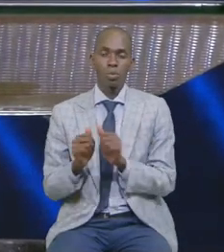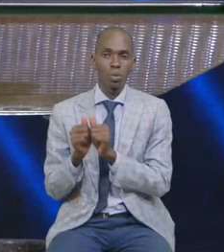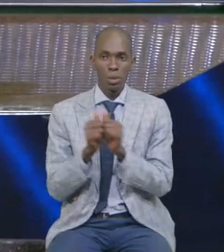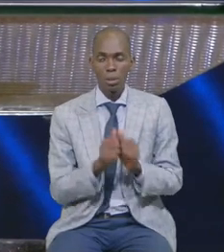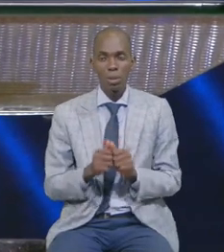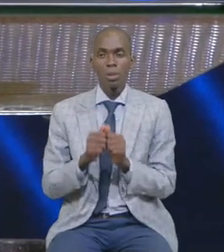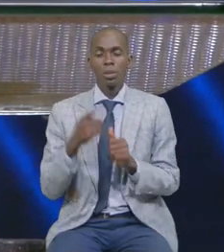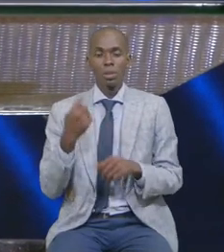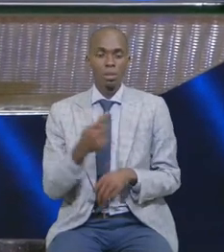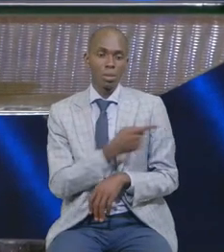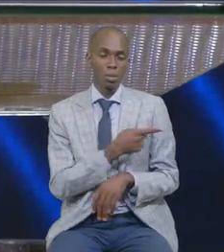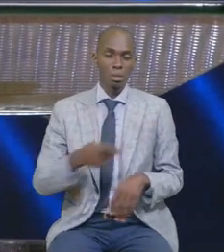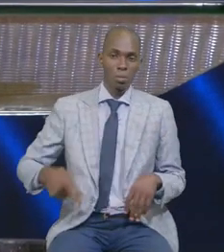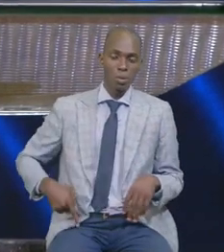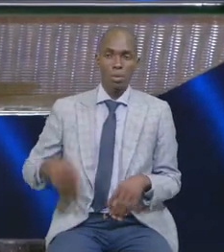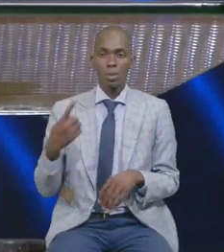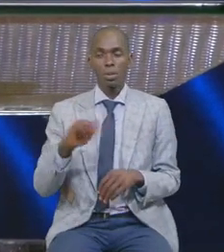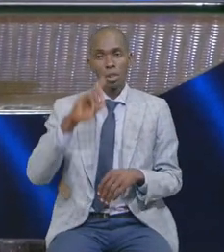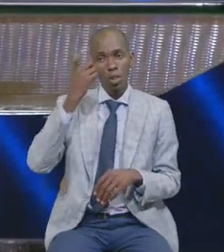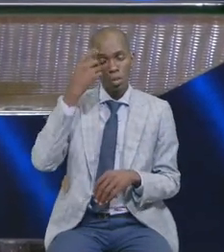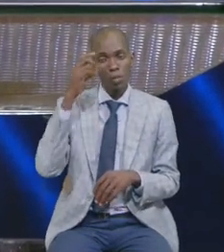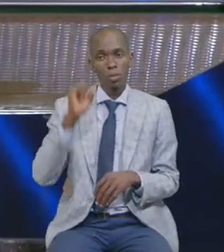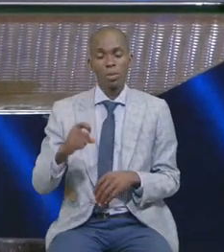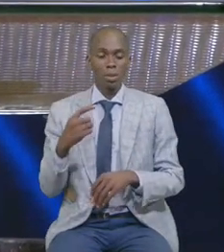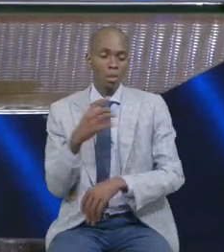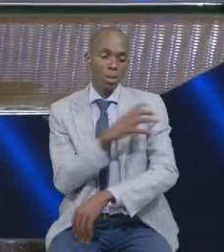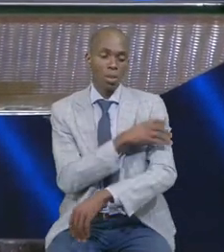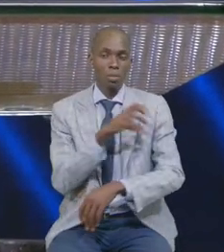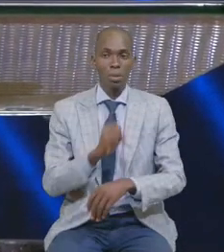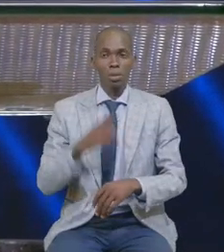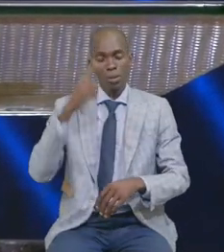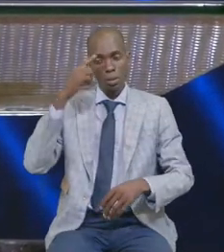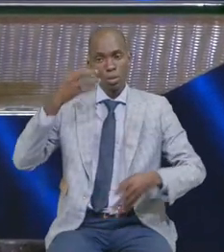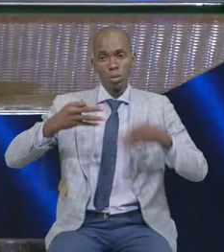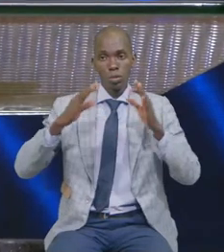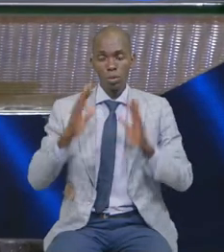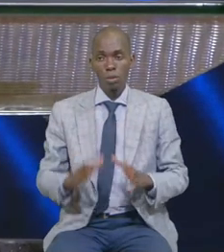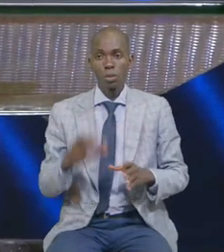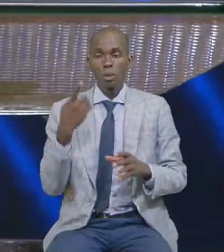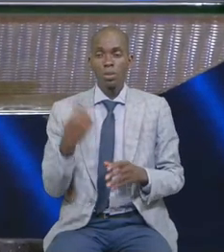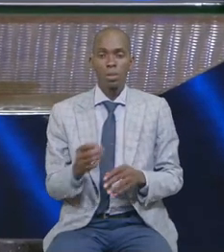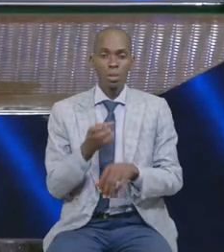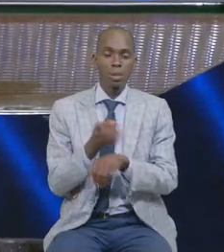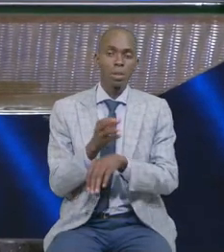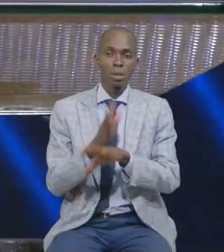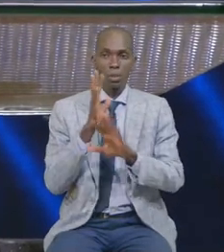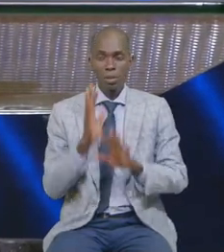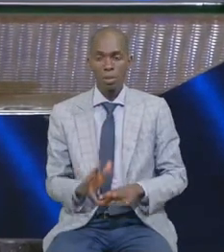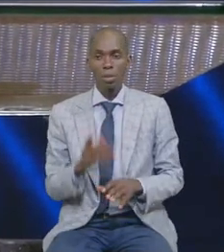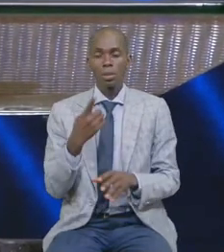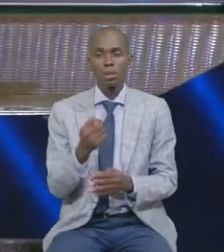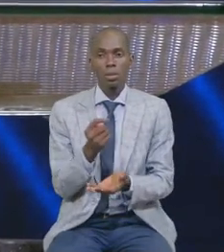and the captains the judges the treasurers and the councilors the